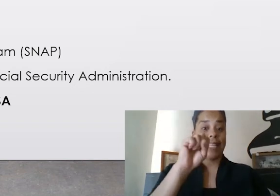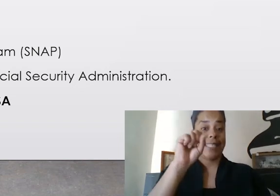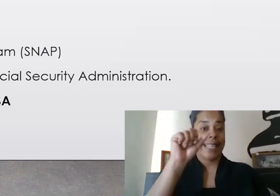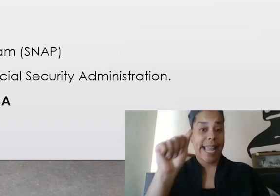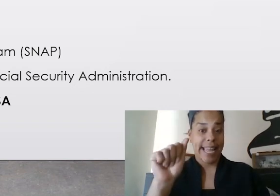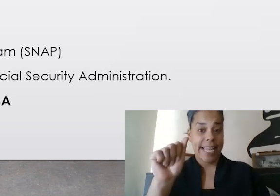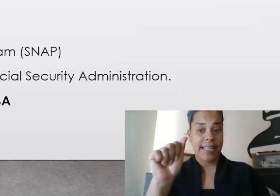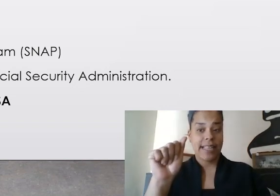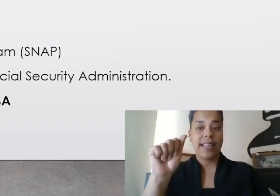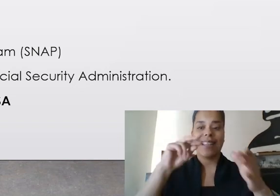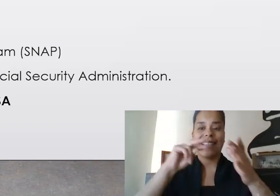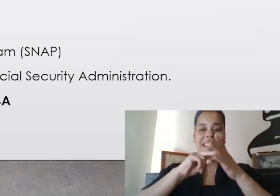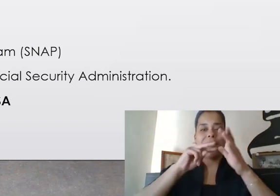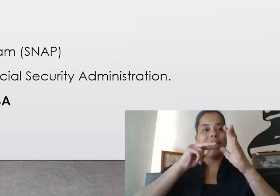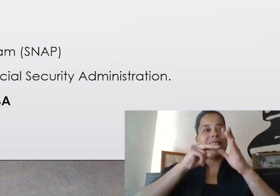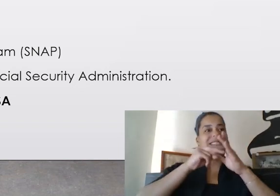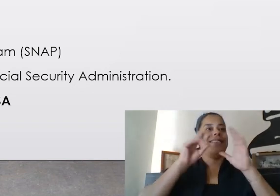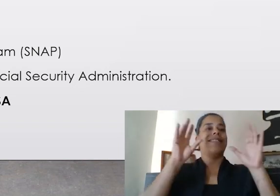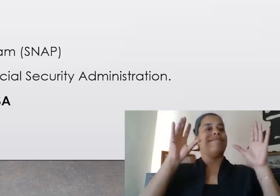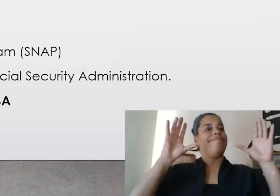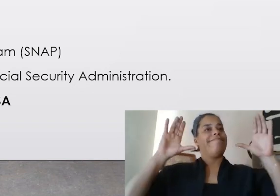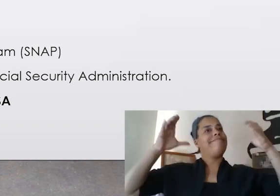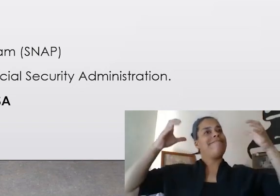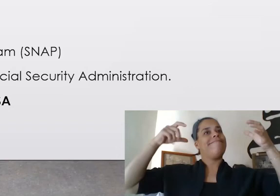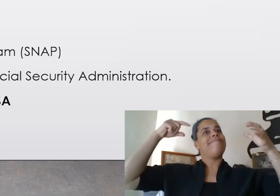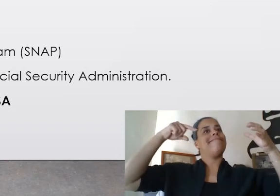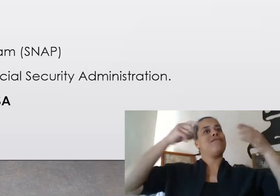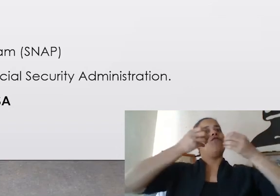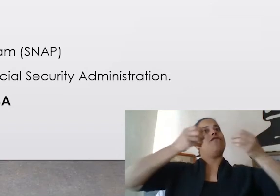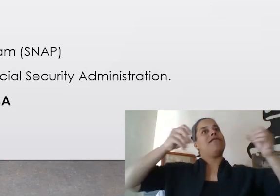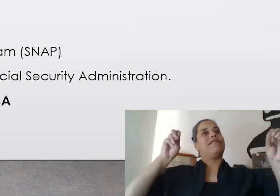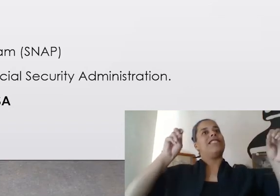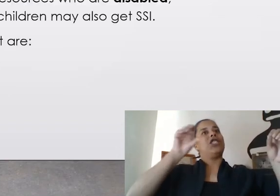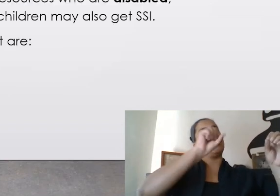means Social Security Administration.